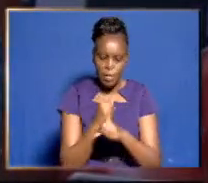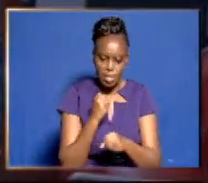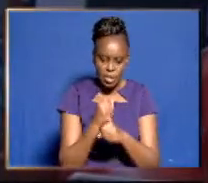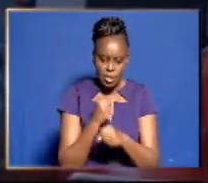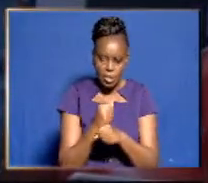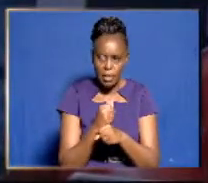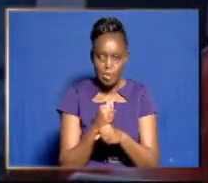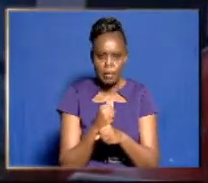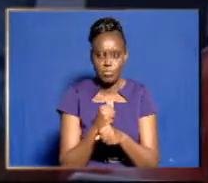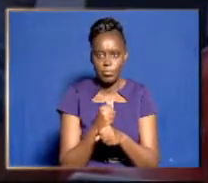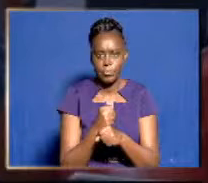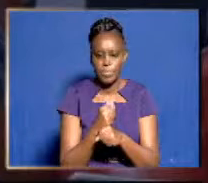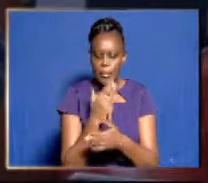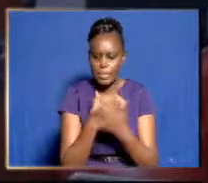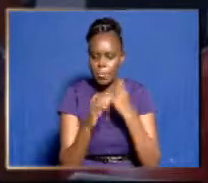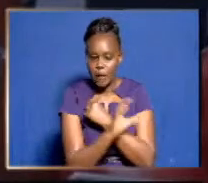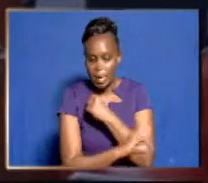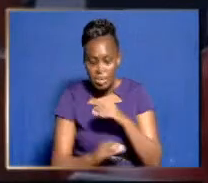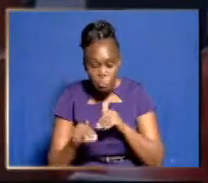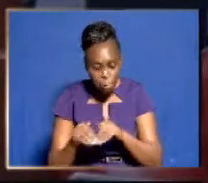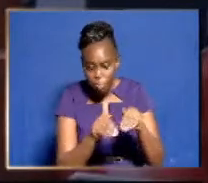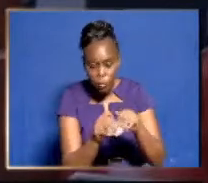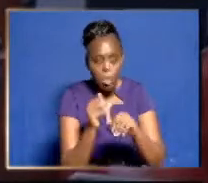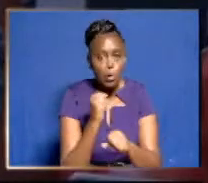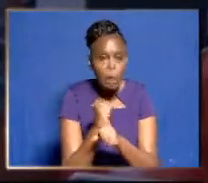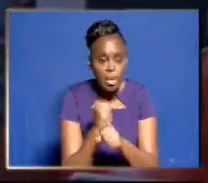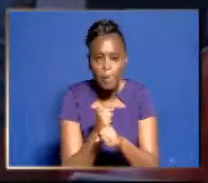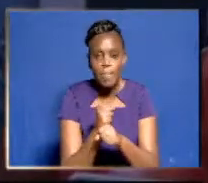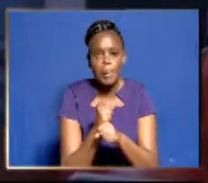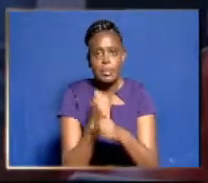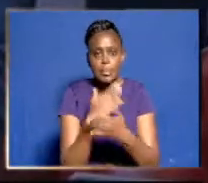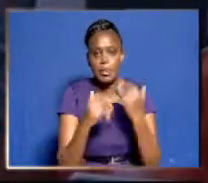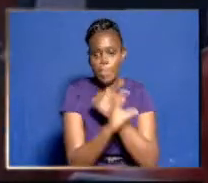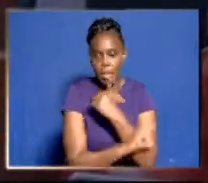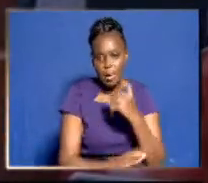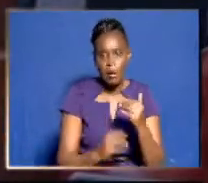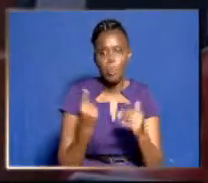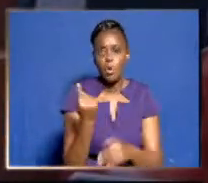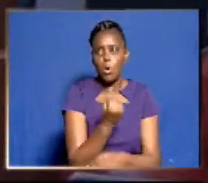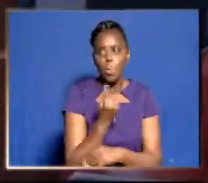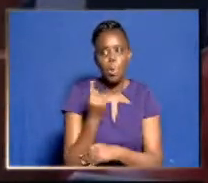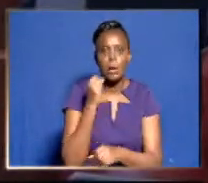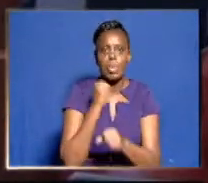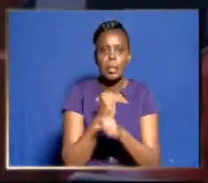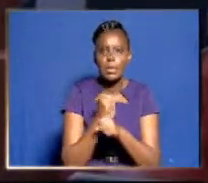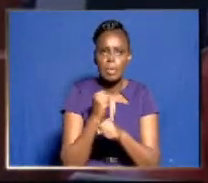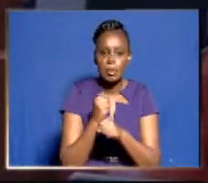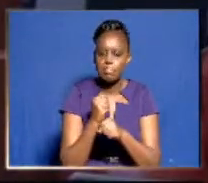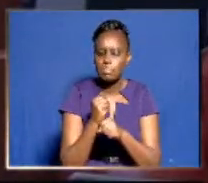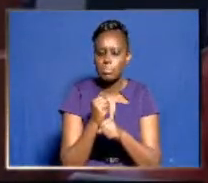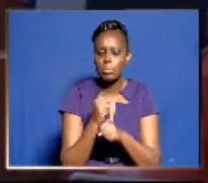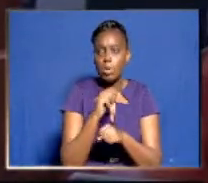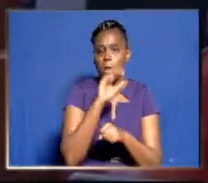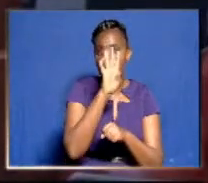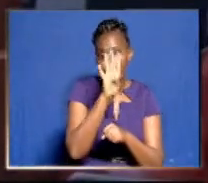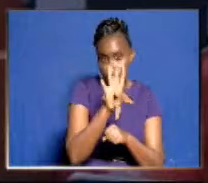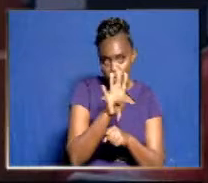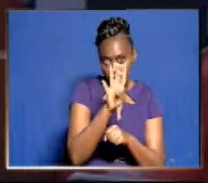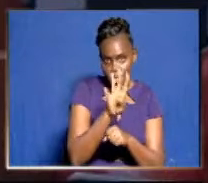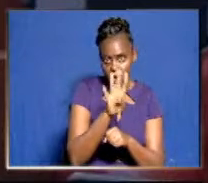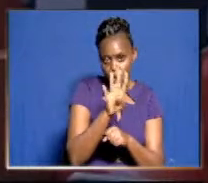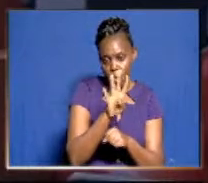in some of these countries, Honorable Speaker, with only labor attaches in only four